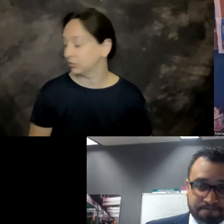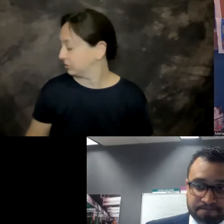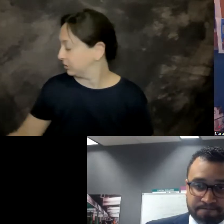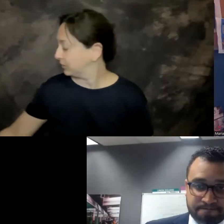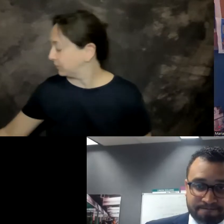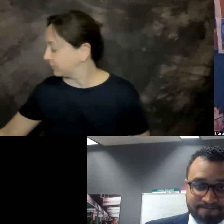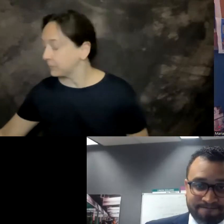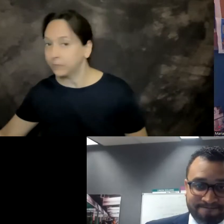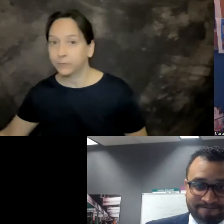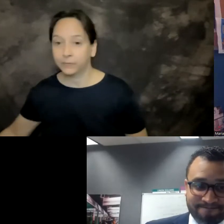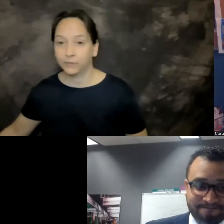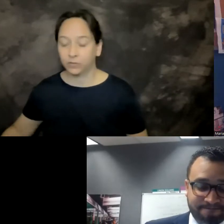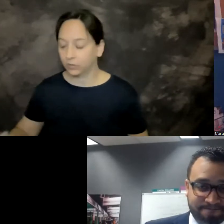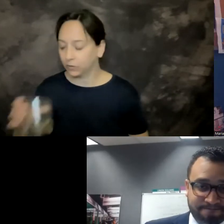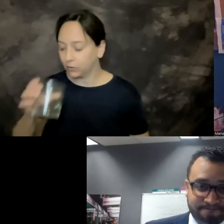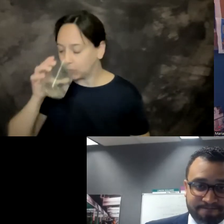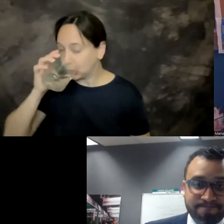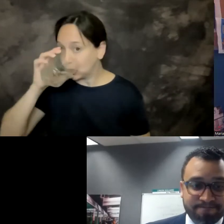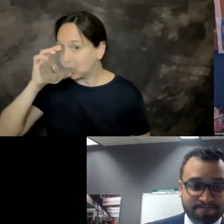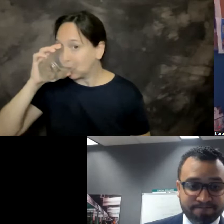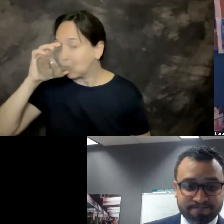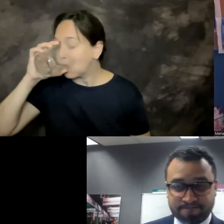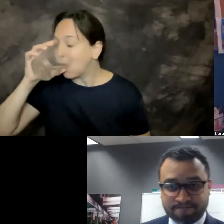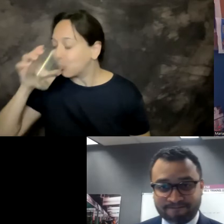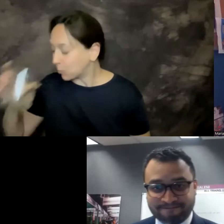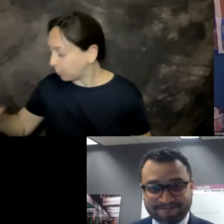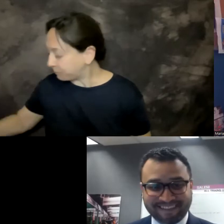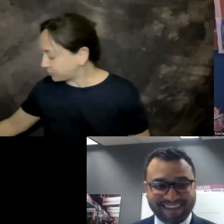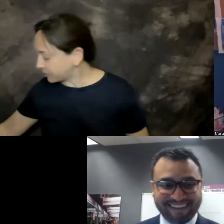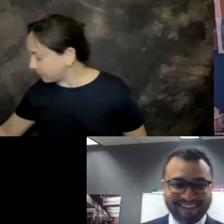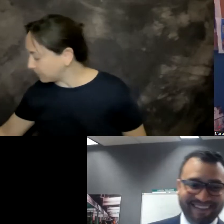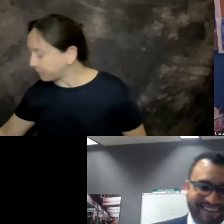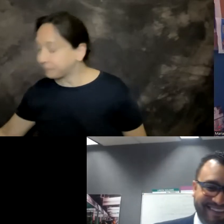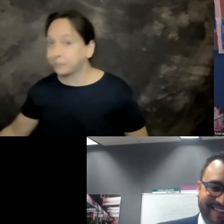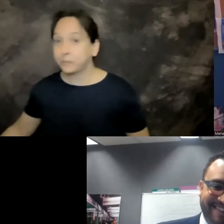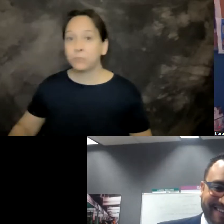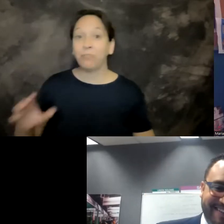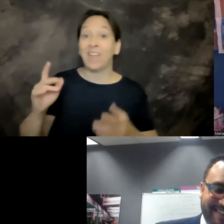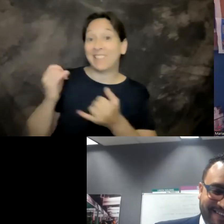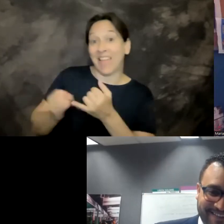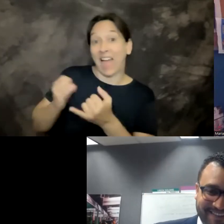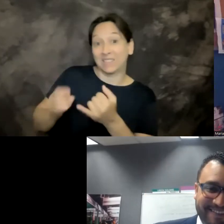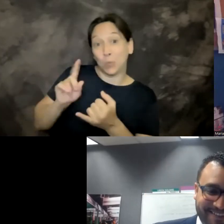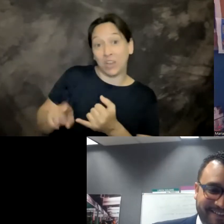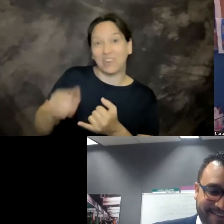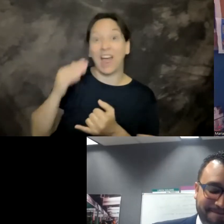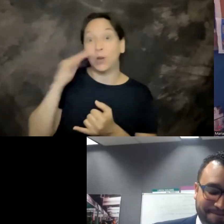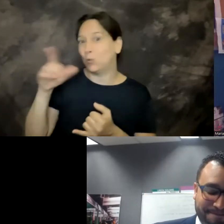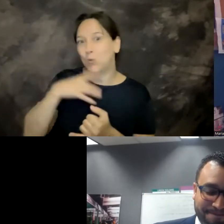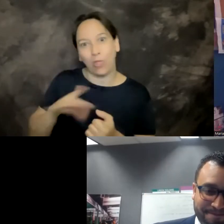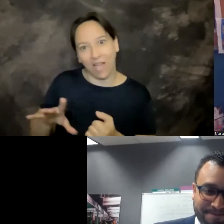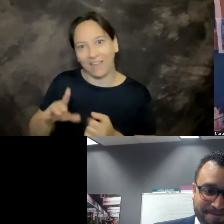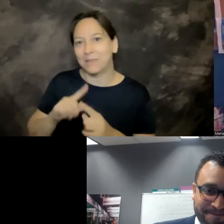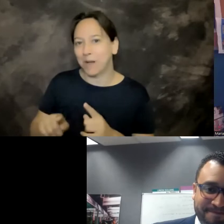Okay, and this last question, Angel, I know you don't like this last question, but folks have been asking, they're curious,